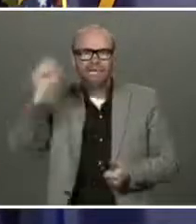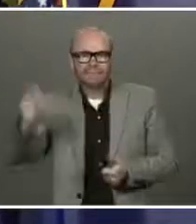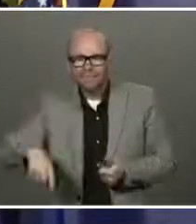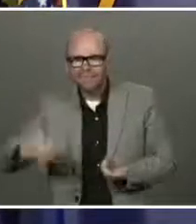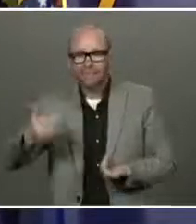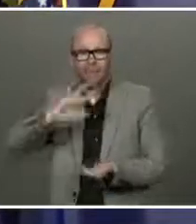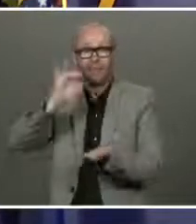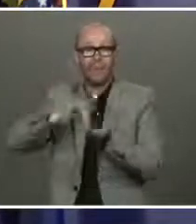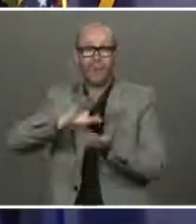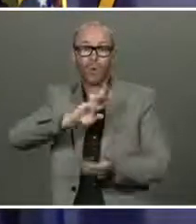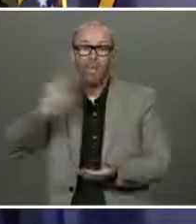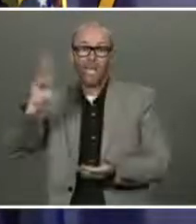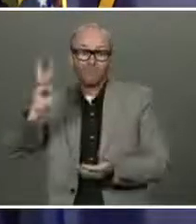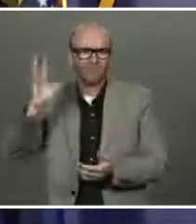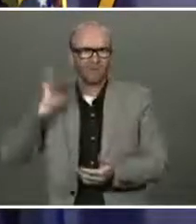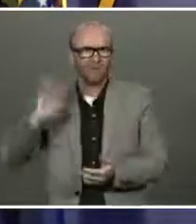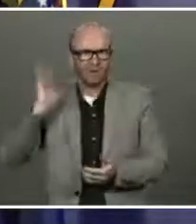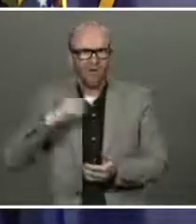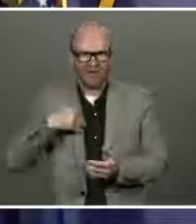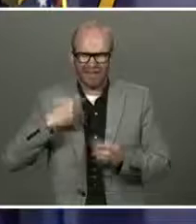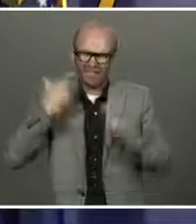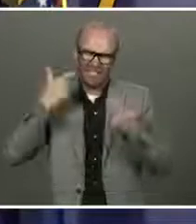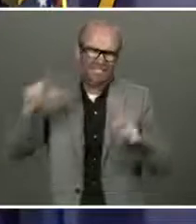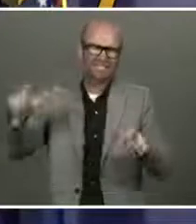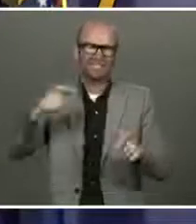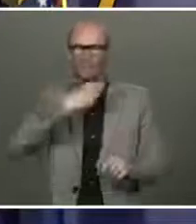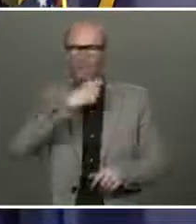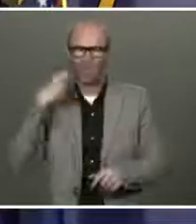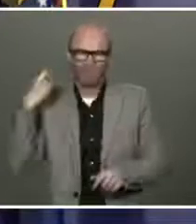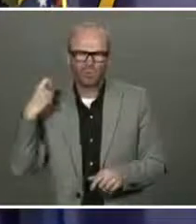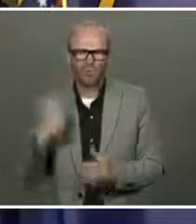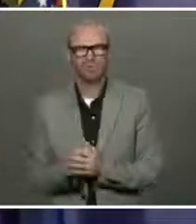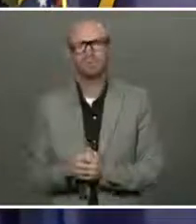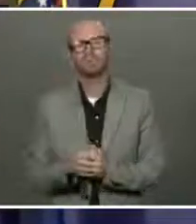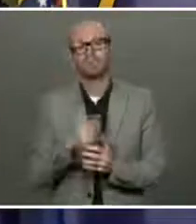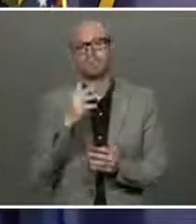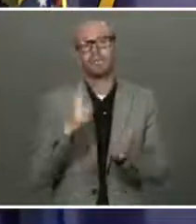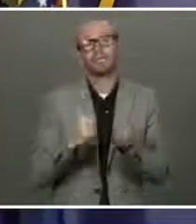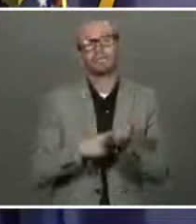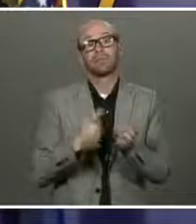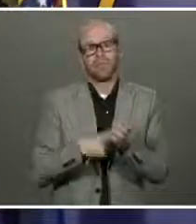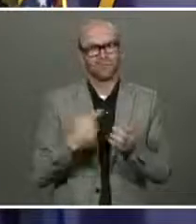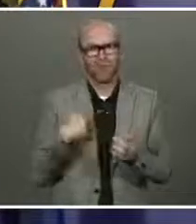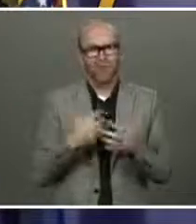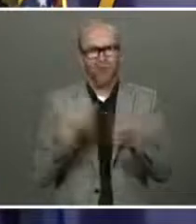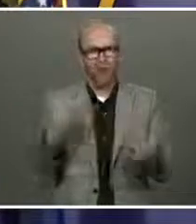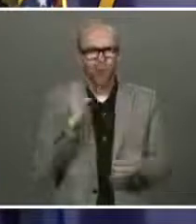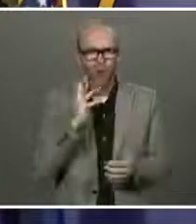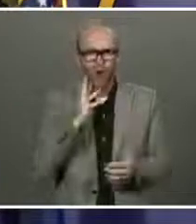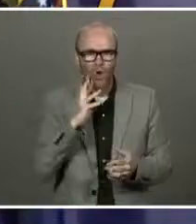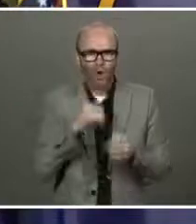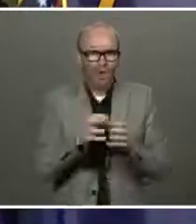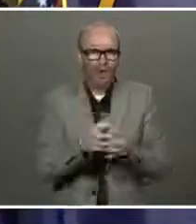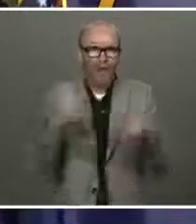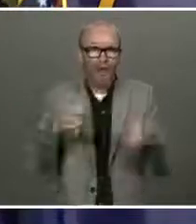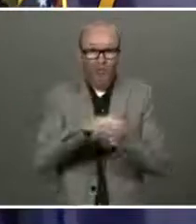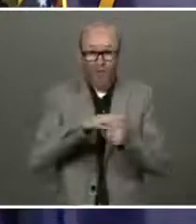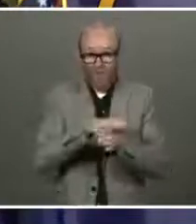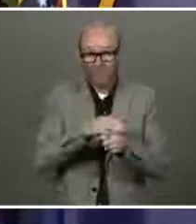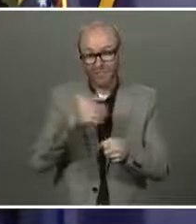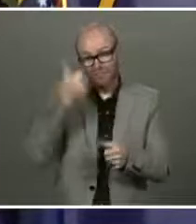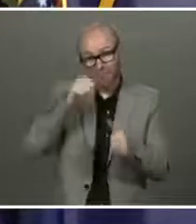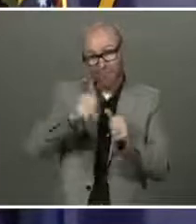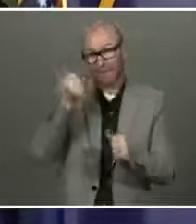had times of extreme drought. And then we have other times where there is lots of water in lots of areas, including in Utah in the 80s,